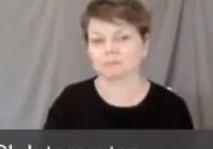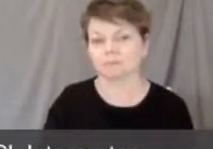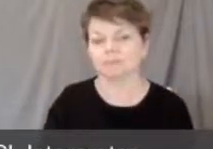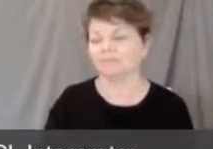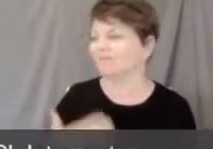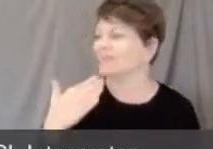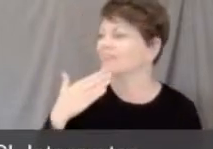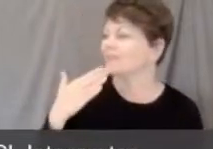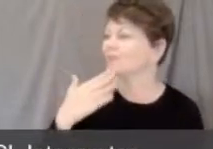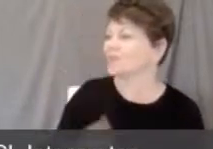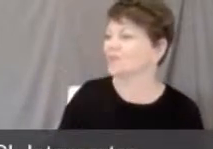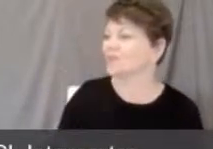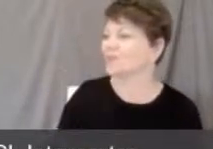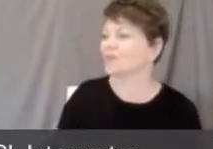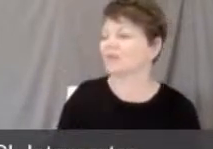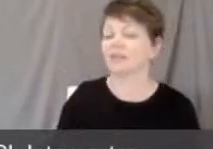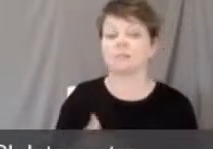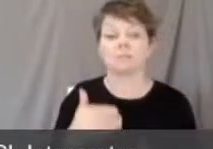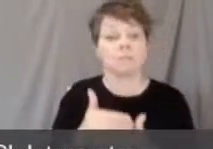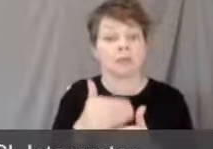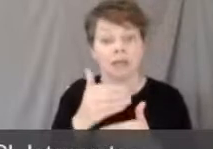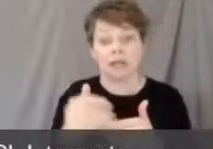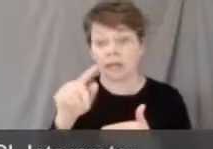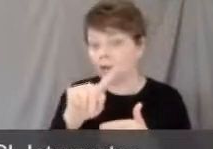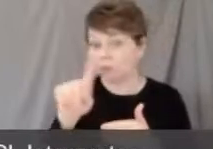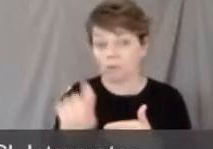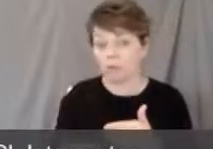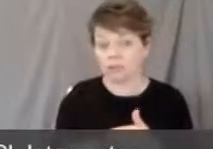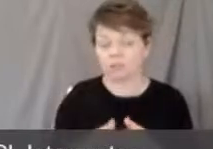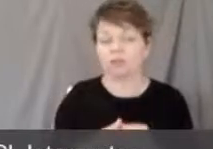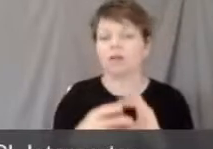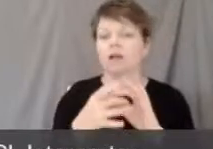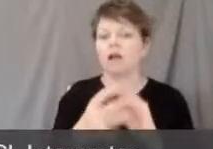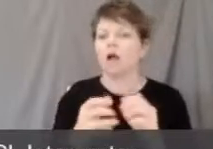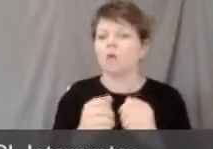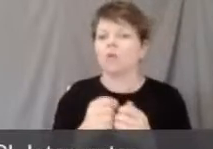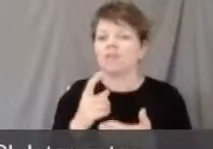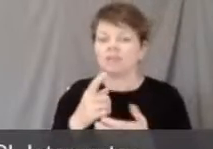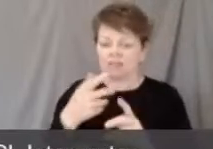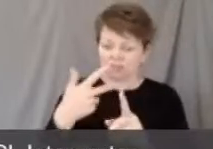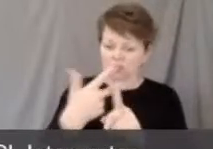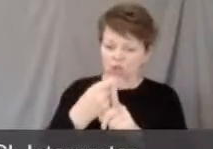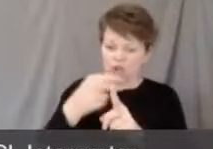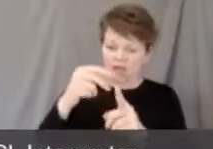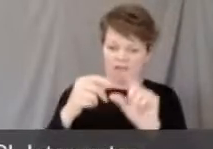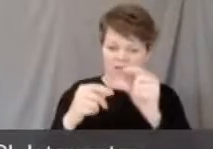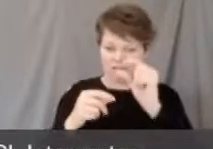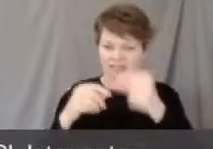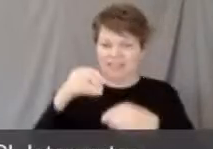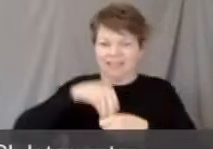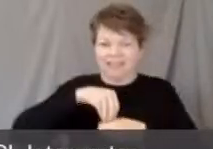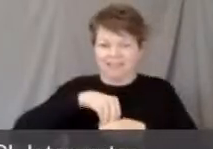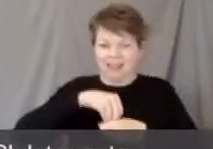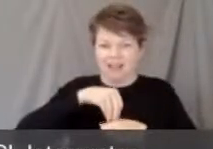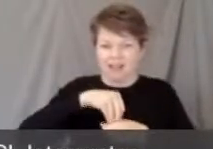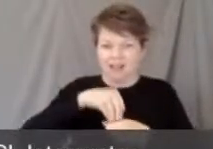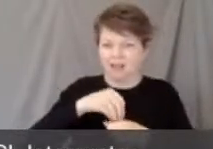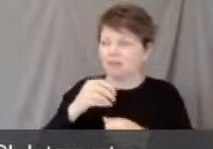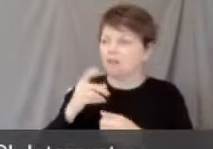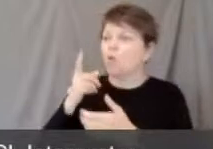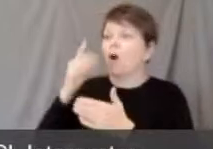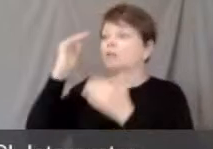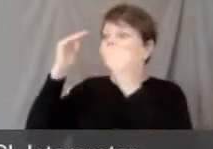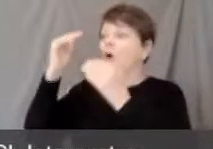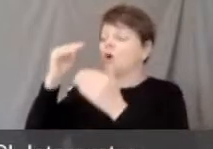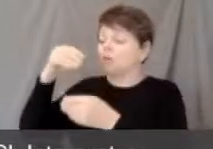Thank you. Next slide. And this next question pertains to the ingredients and if it's any different for the vaccine for older ages. You talked about